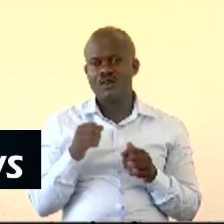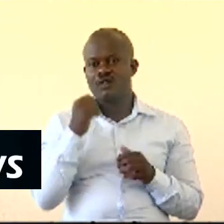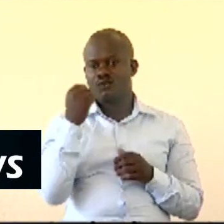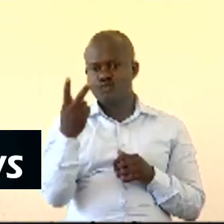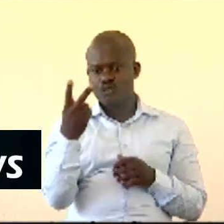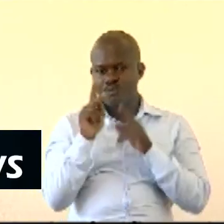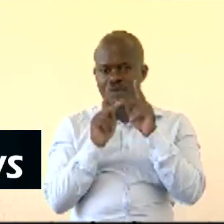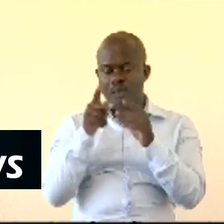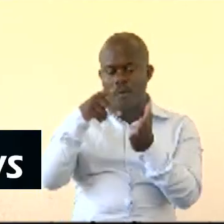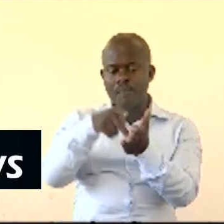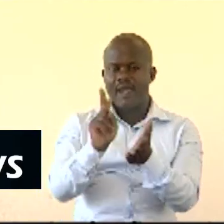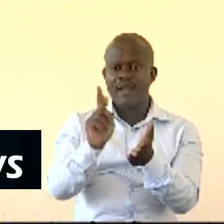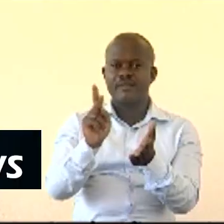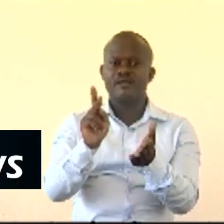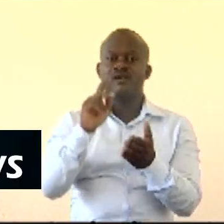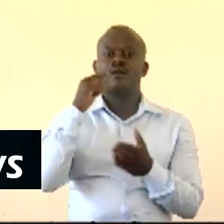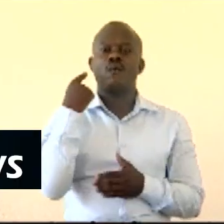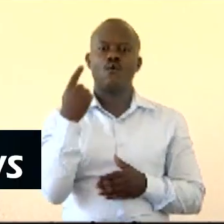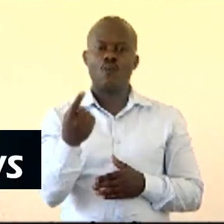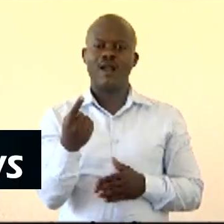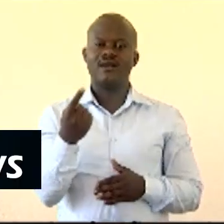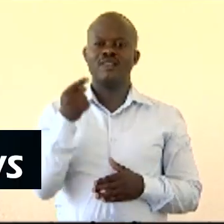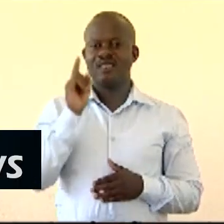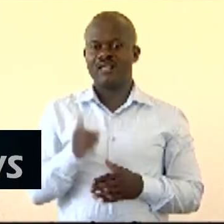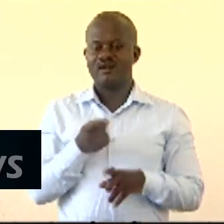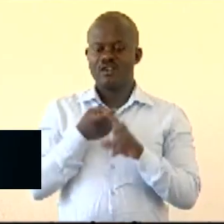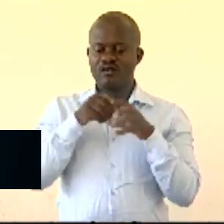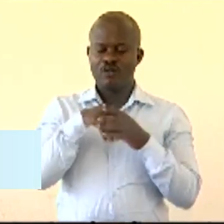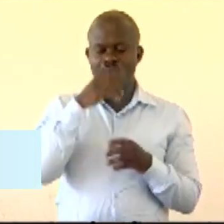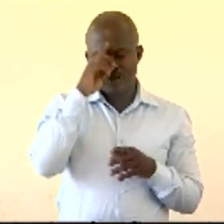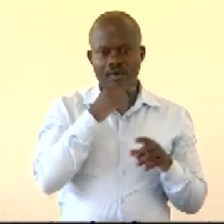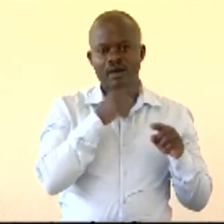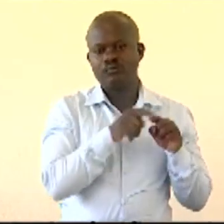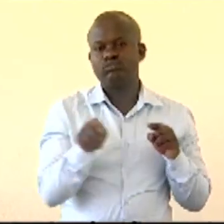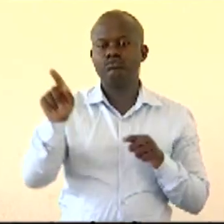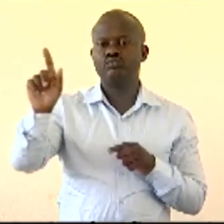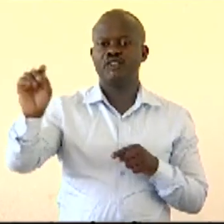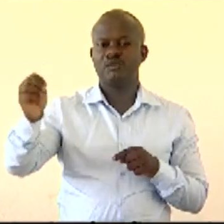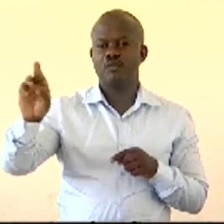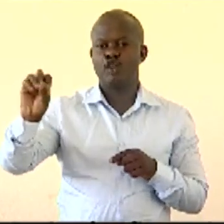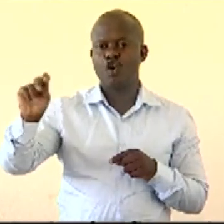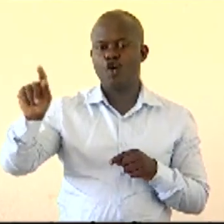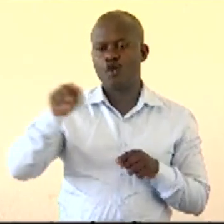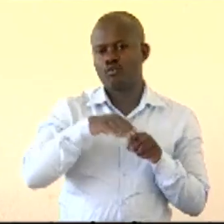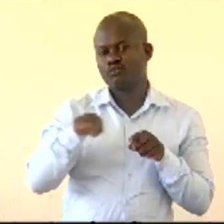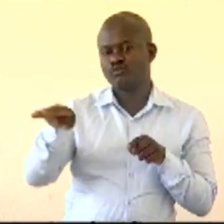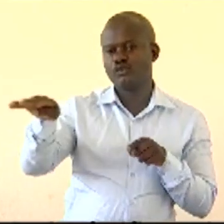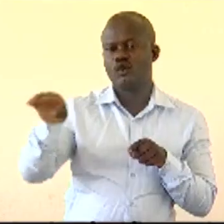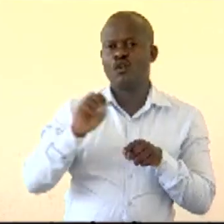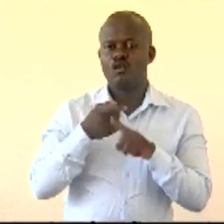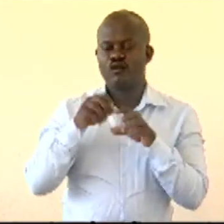people pay 1,000 to move from Nyabugogo up to Kimirongo, or to move